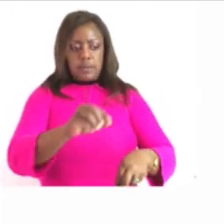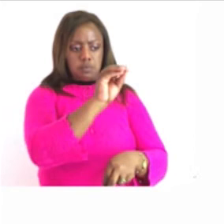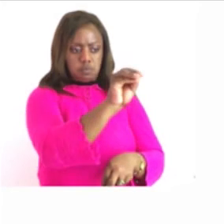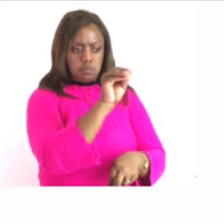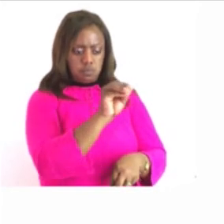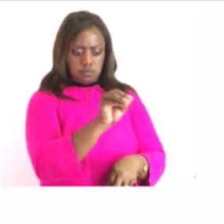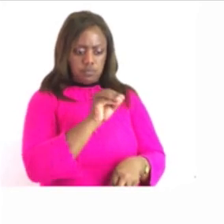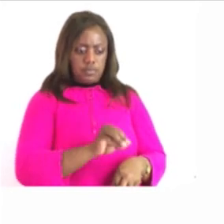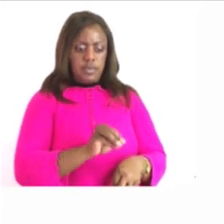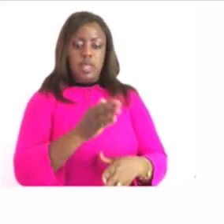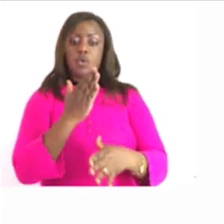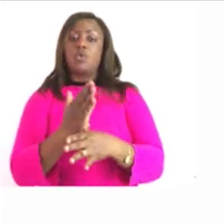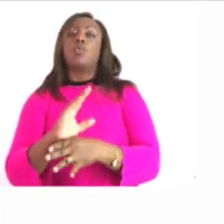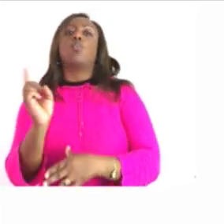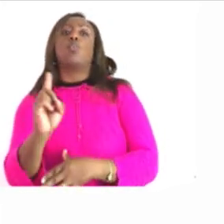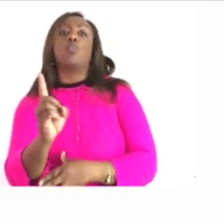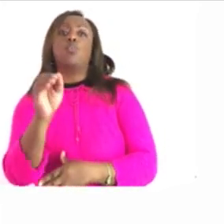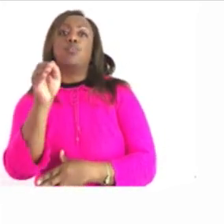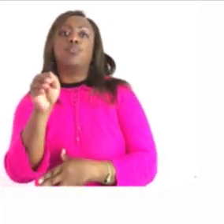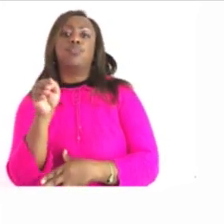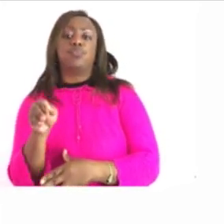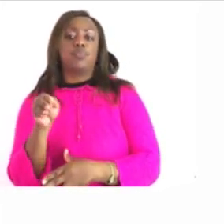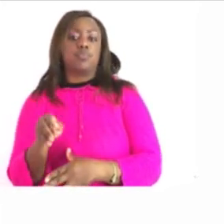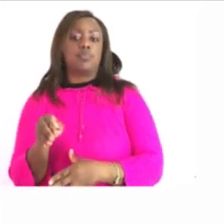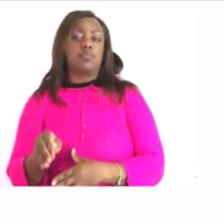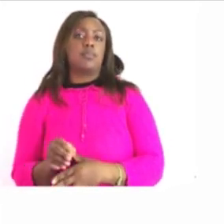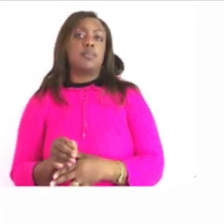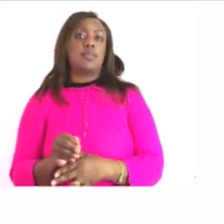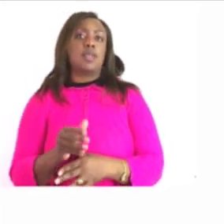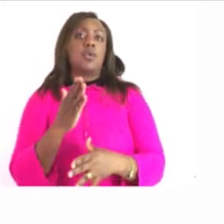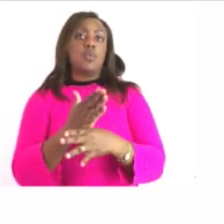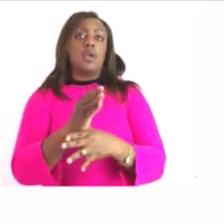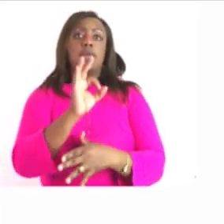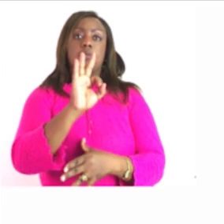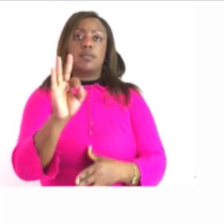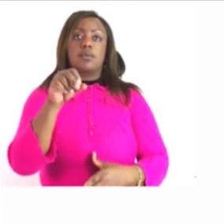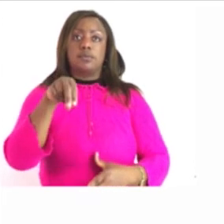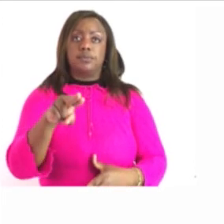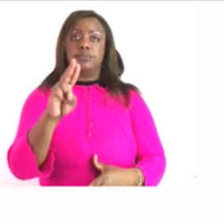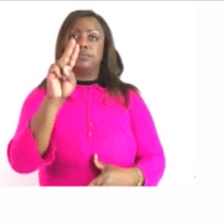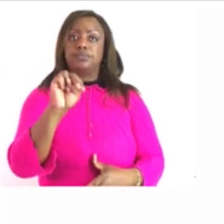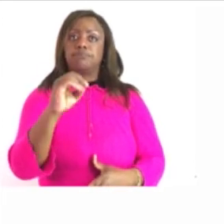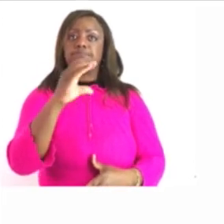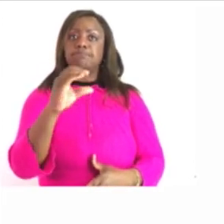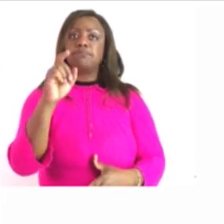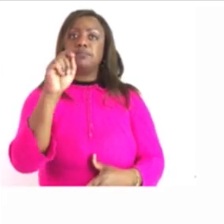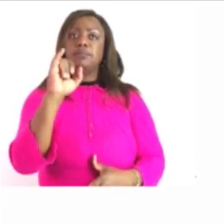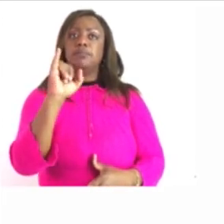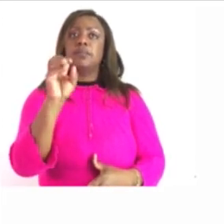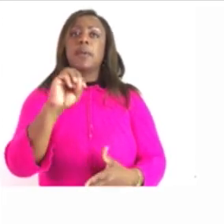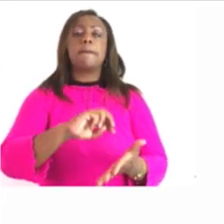are not here. Let's not do all of them, but we are only going to look at